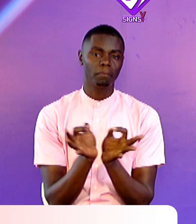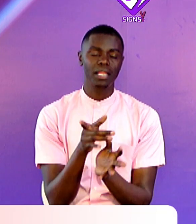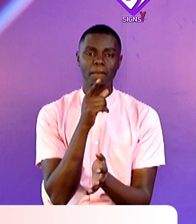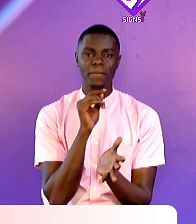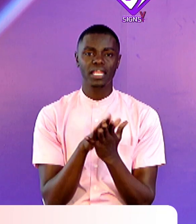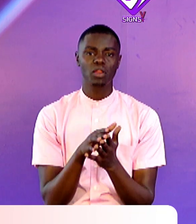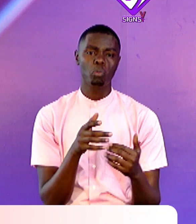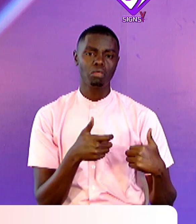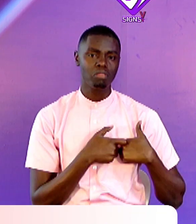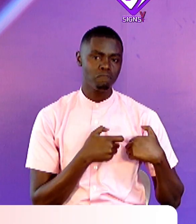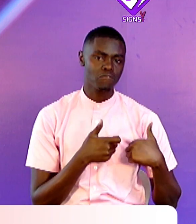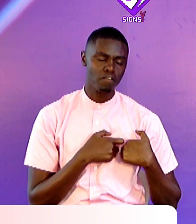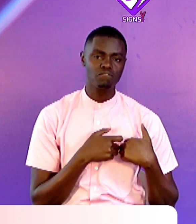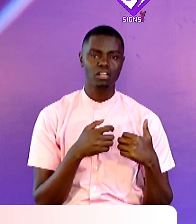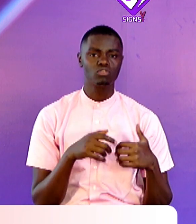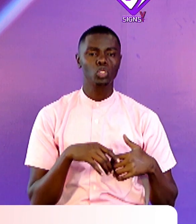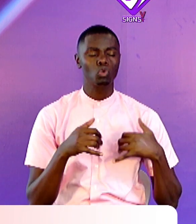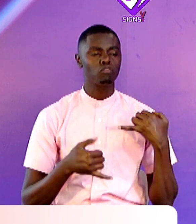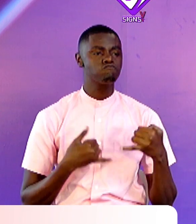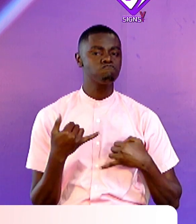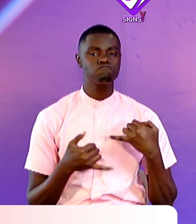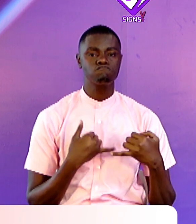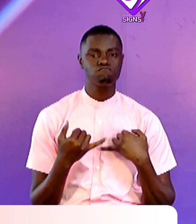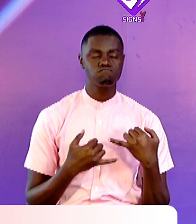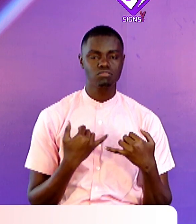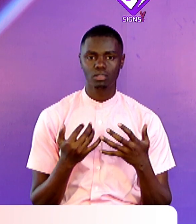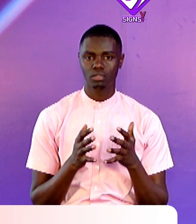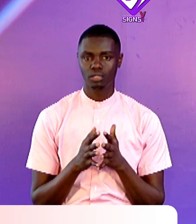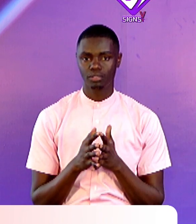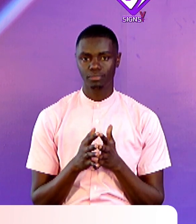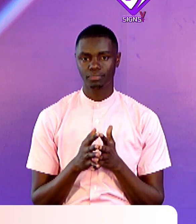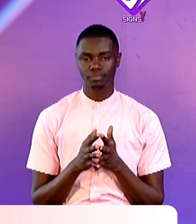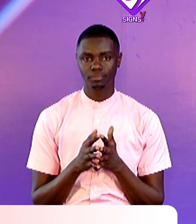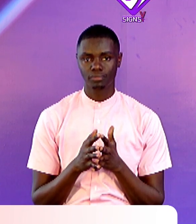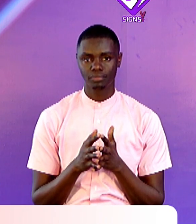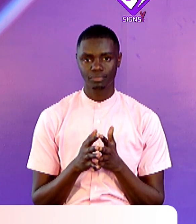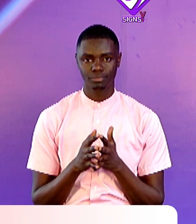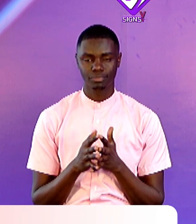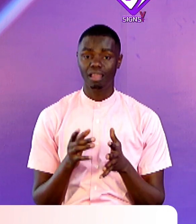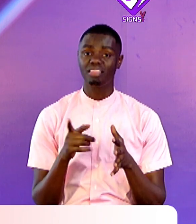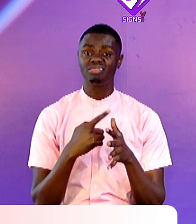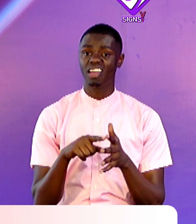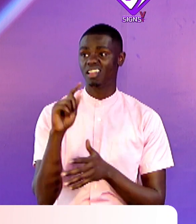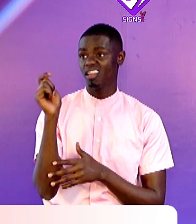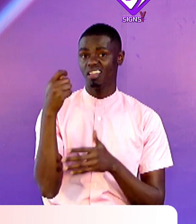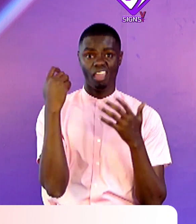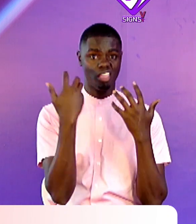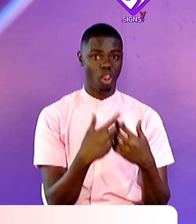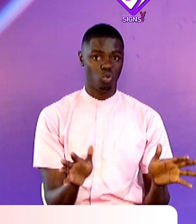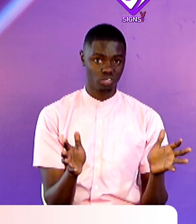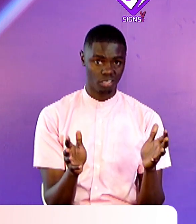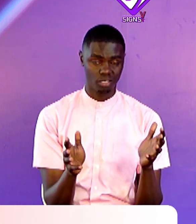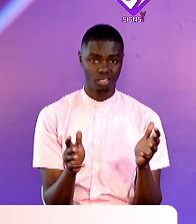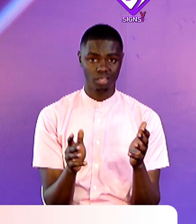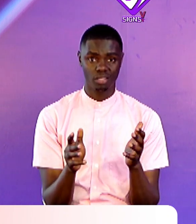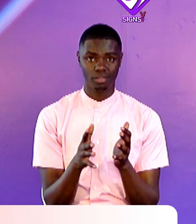and... Absolutely. Yes. Then... Nothing wrong about Kenya girlfriends, loses. Really. Okay. Let me say...